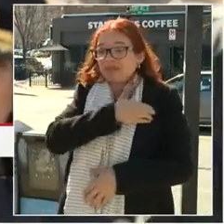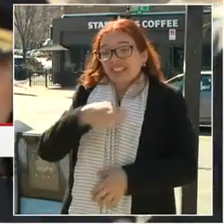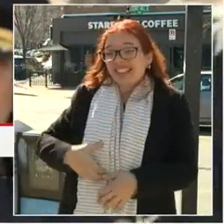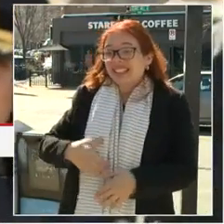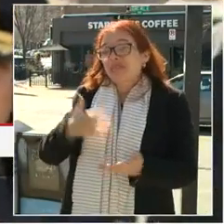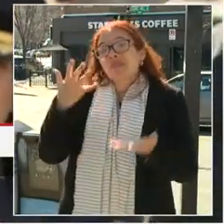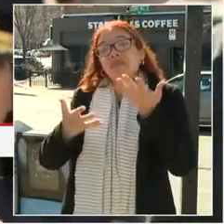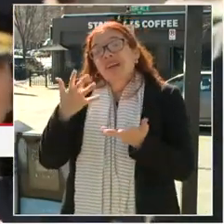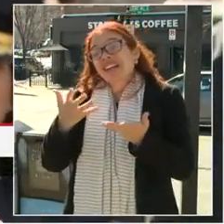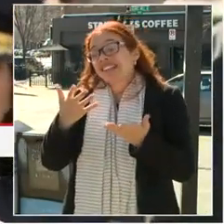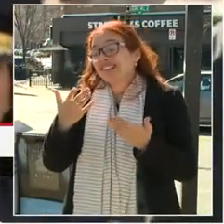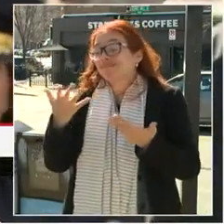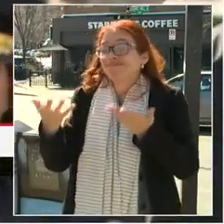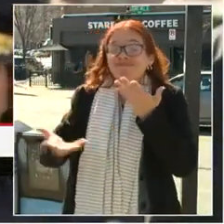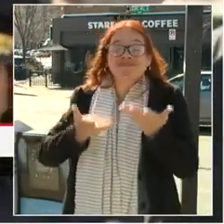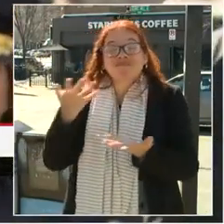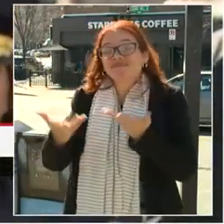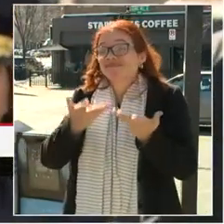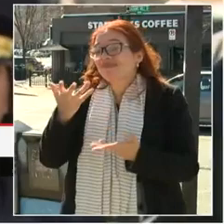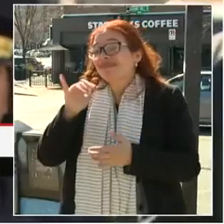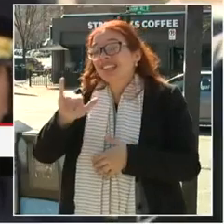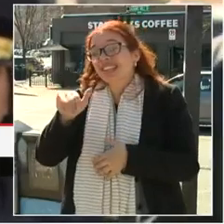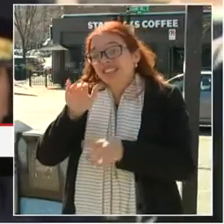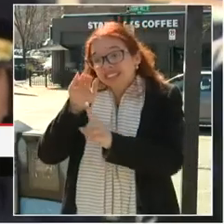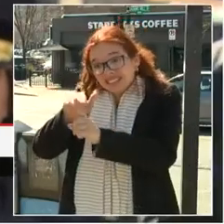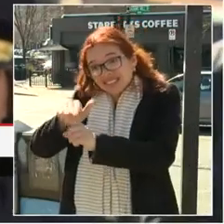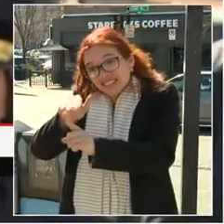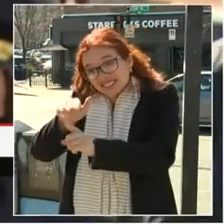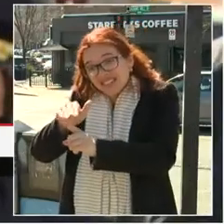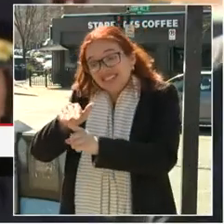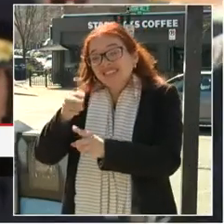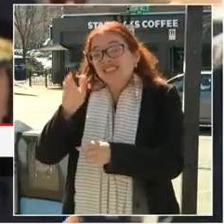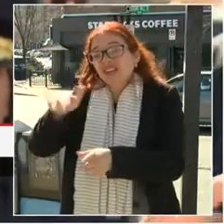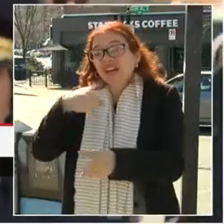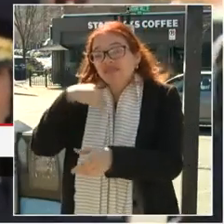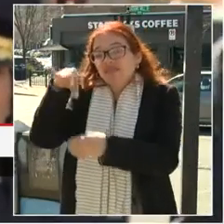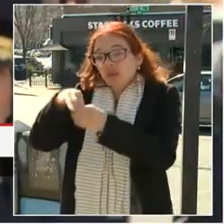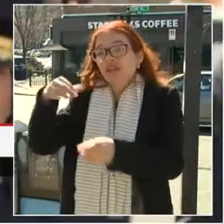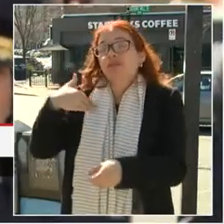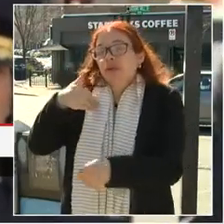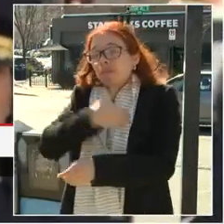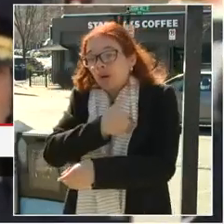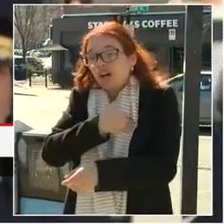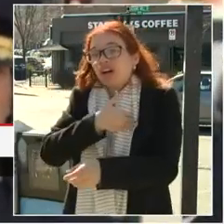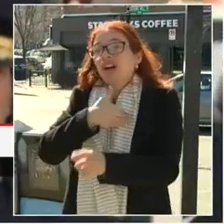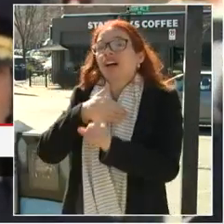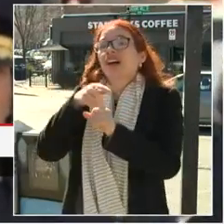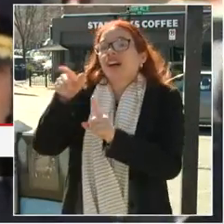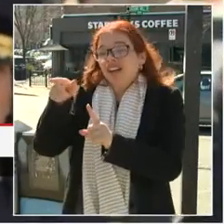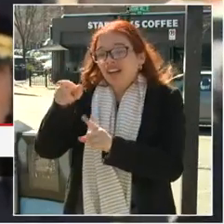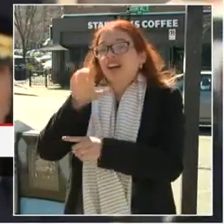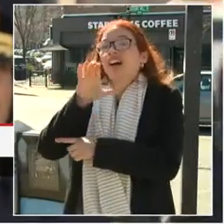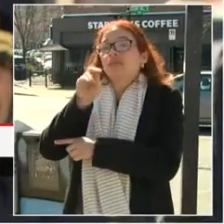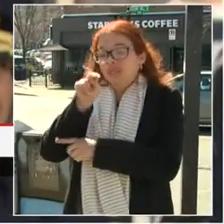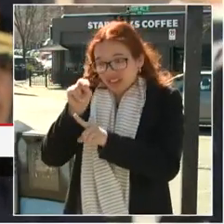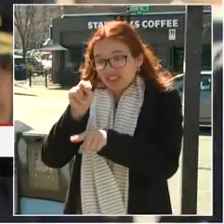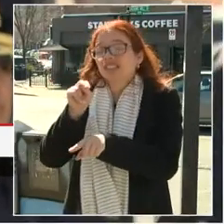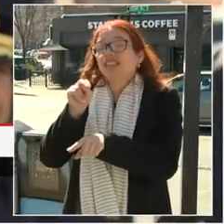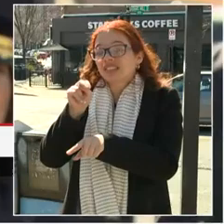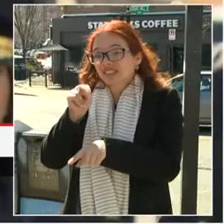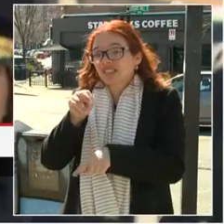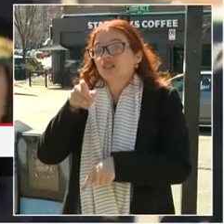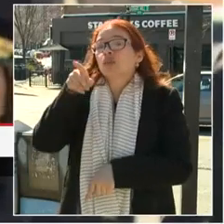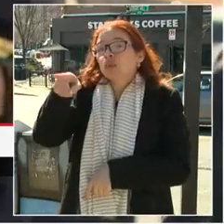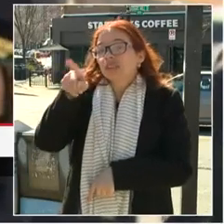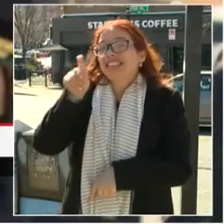have insisted that we had a voting member of that commission that you all keep talking about. And if you go back and